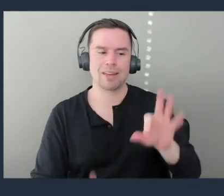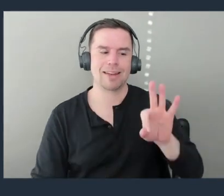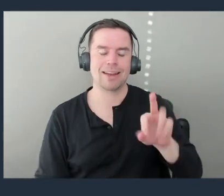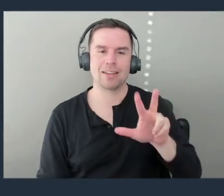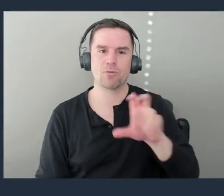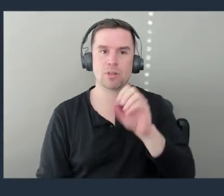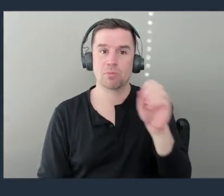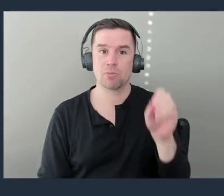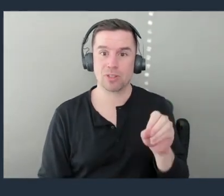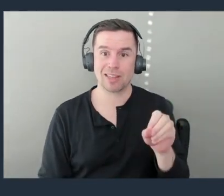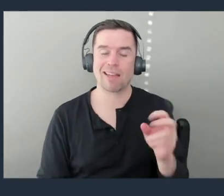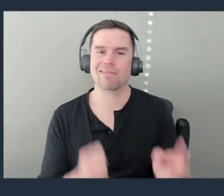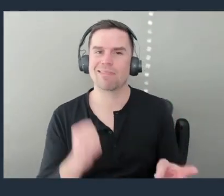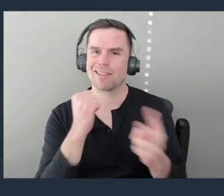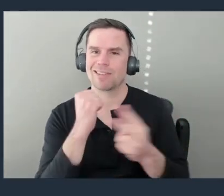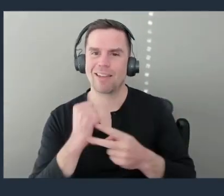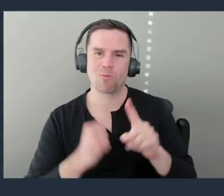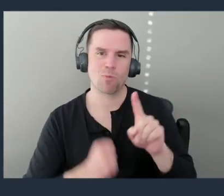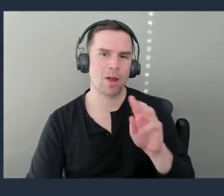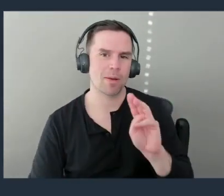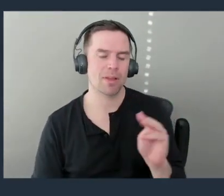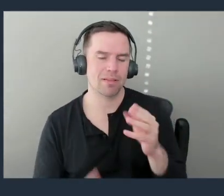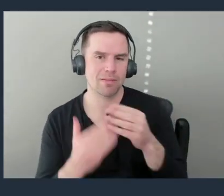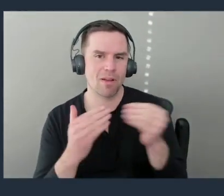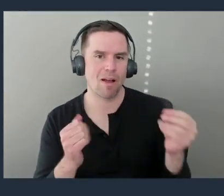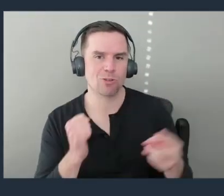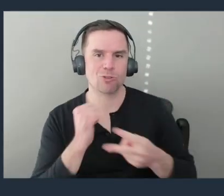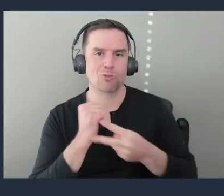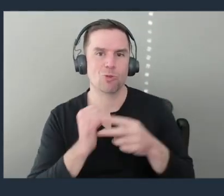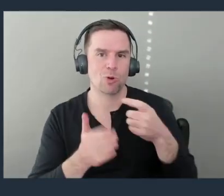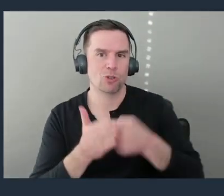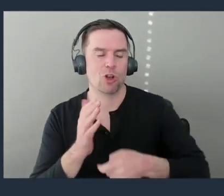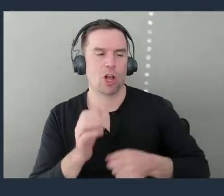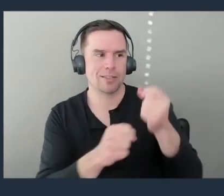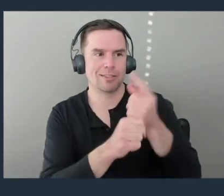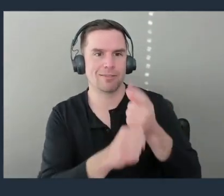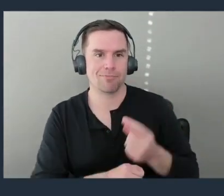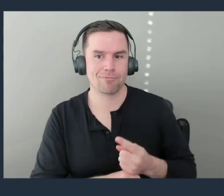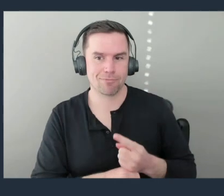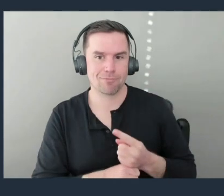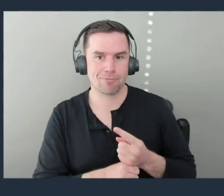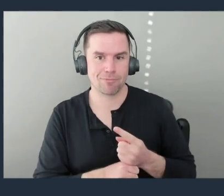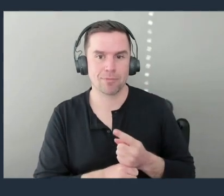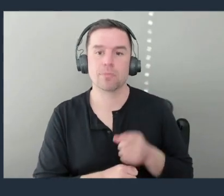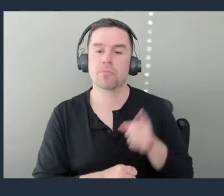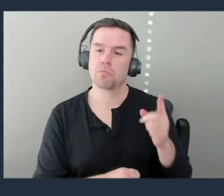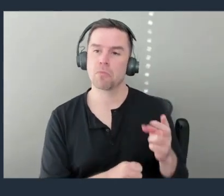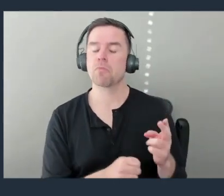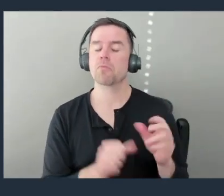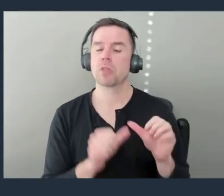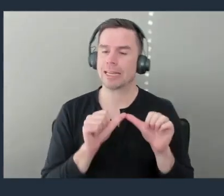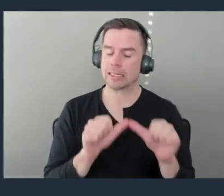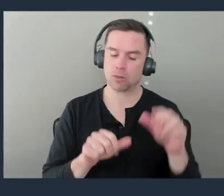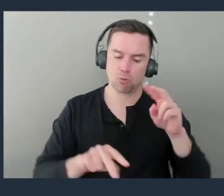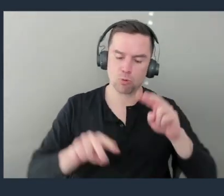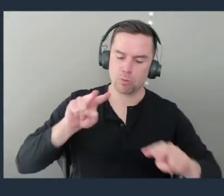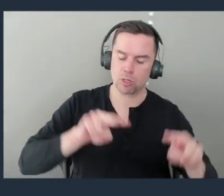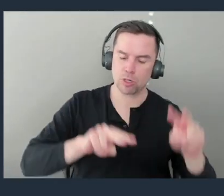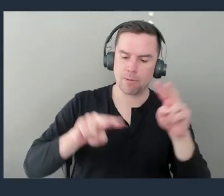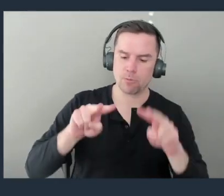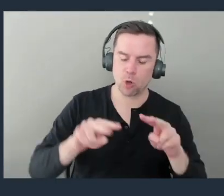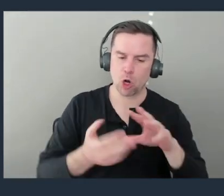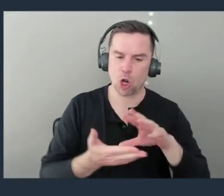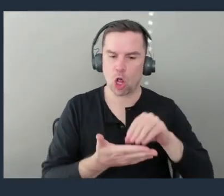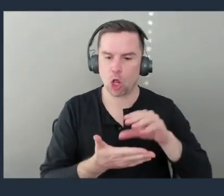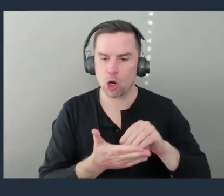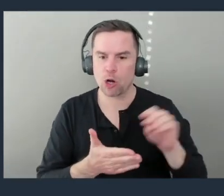in storage costs annually. Upstocks leveraged Storage Lens to continuously observe and unearth optimization